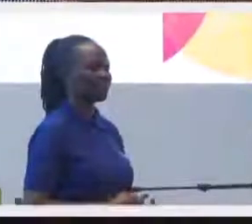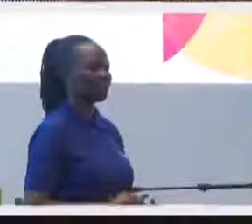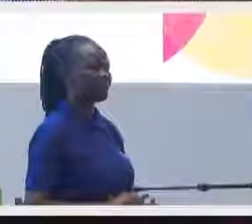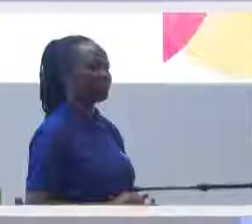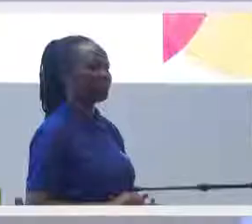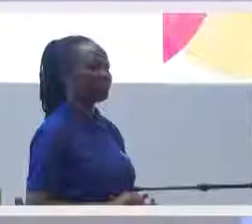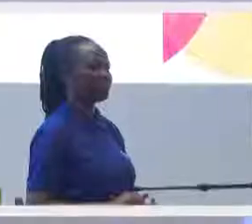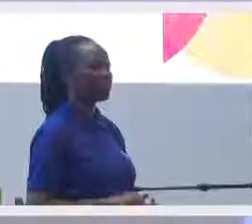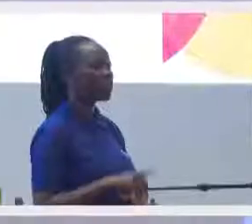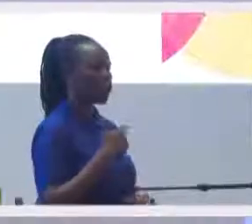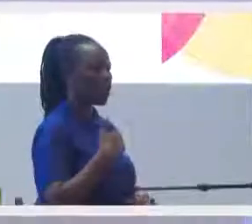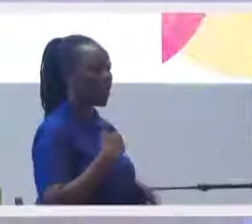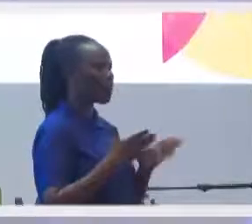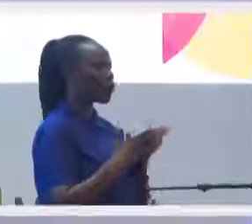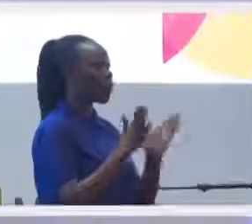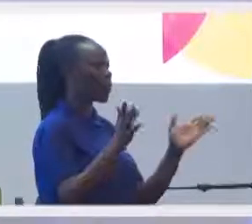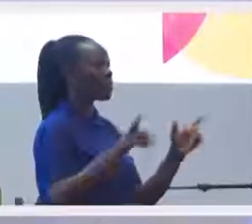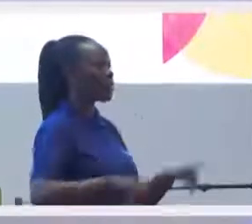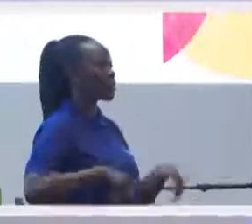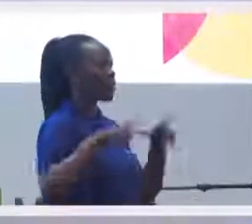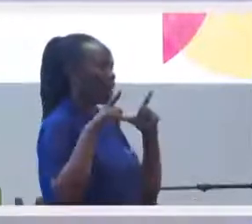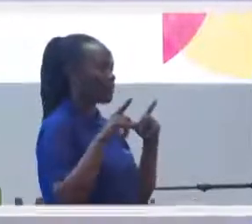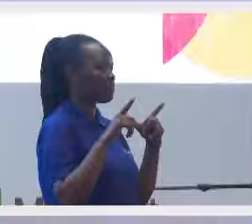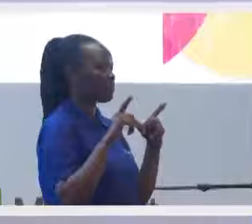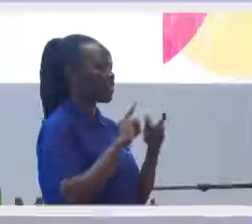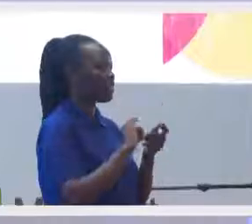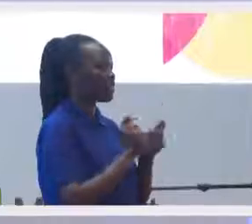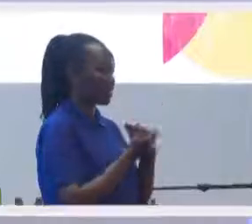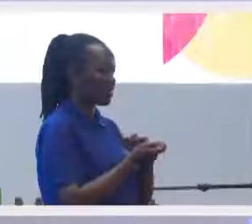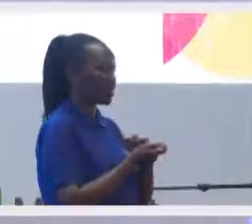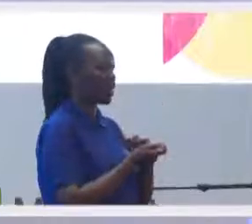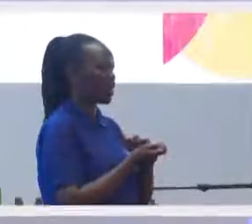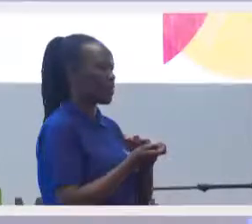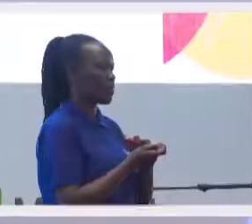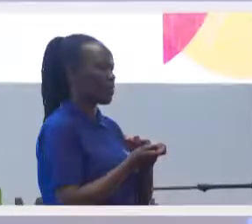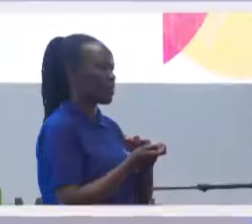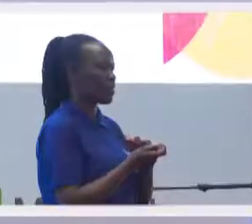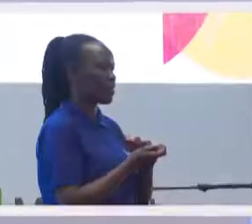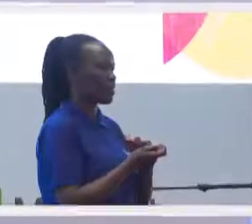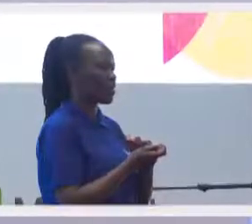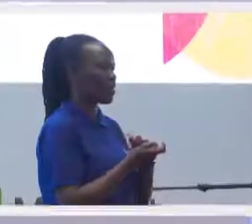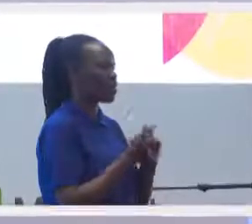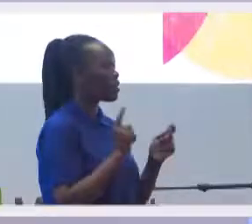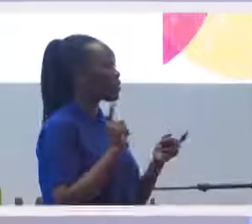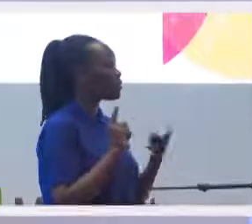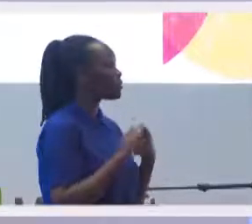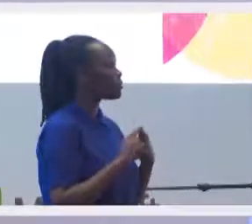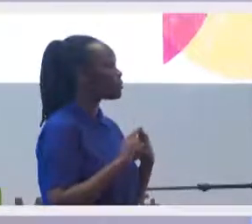So I'm opening the live transcribe tool.